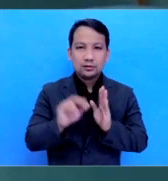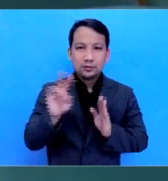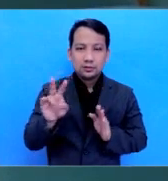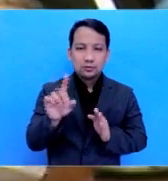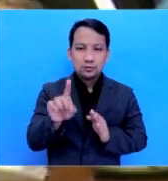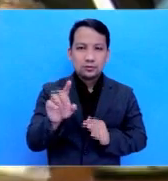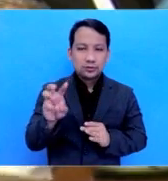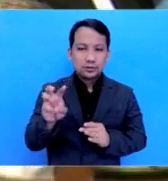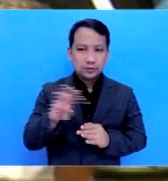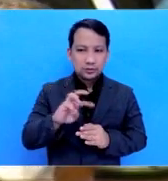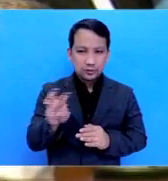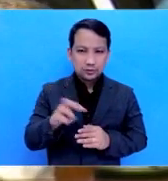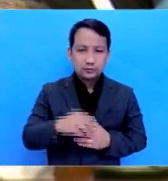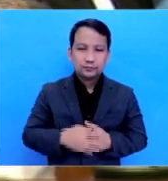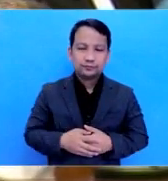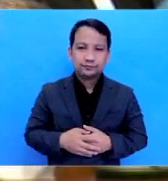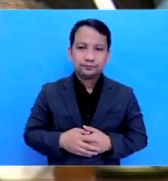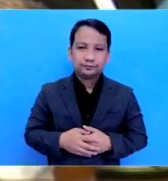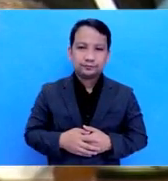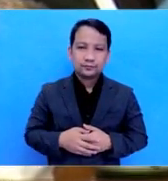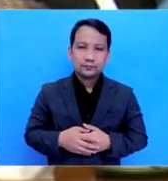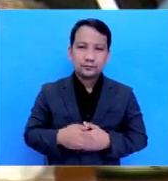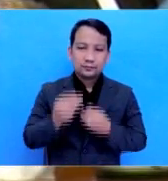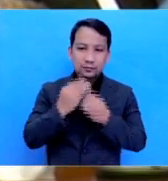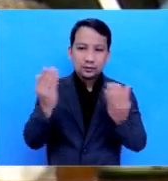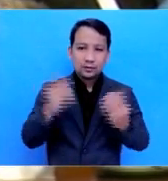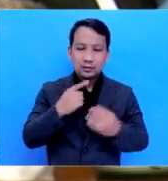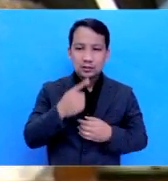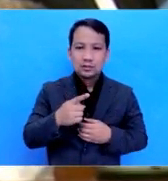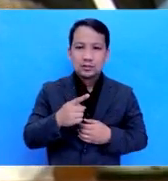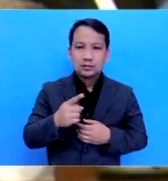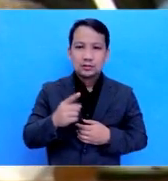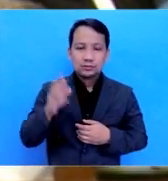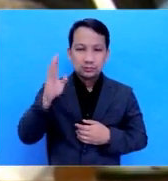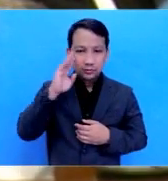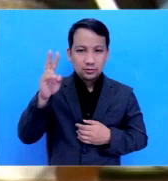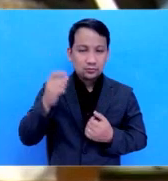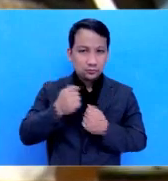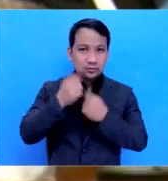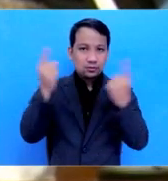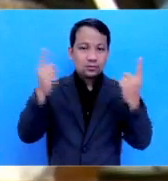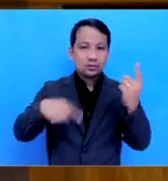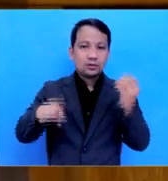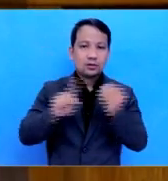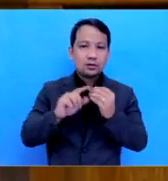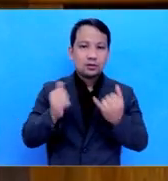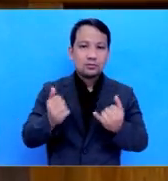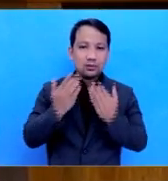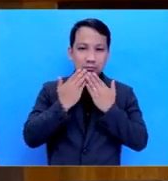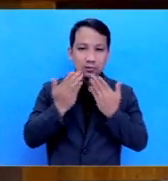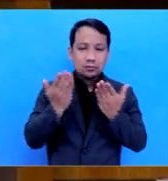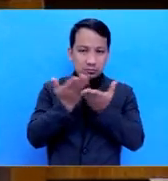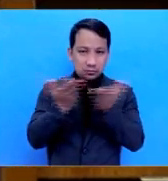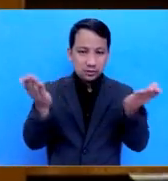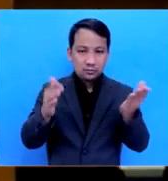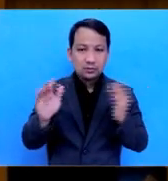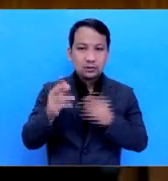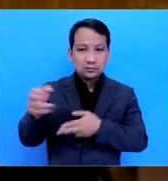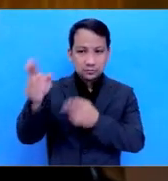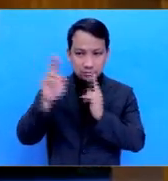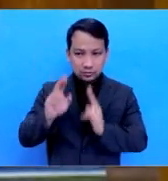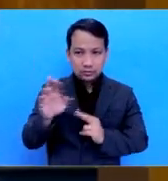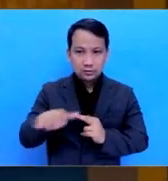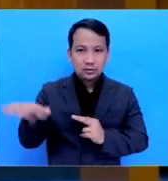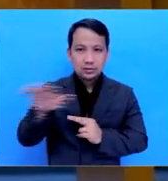7166. Aminado ang kampo ni Marcos Jr. na ikinagulat nila ito, pero nagpasalamat sila sa paggalang ni Robredo sa resulta